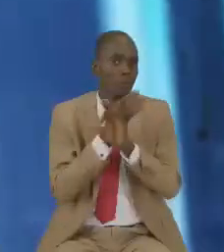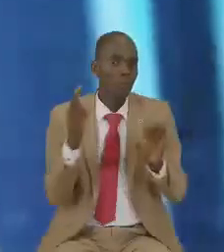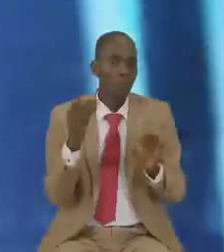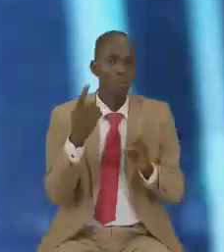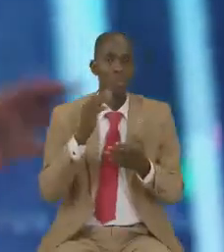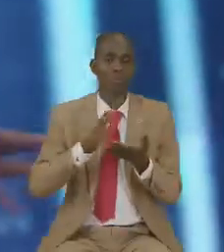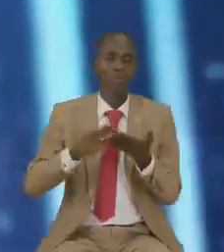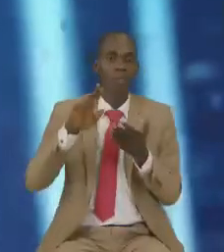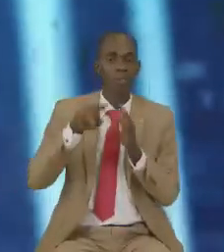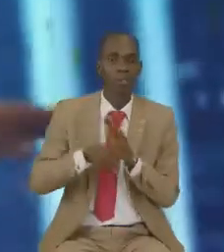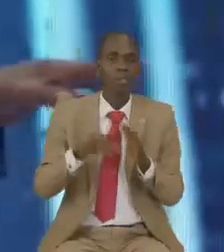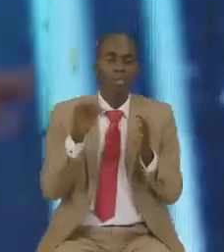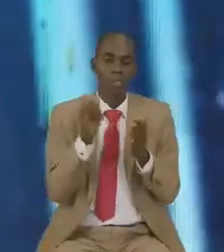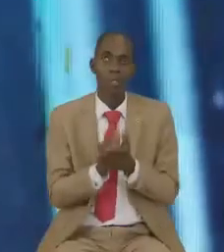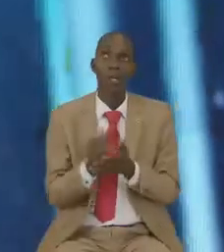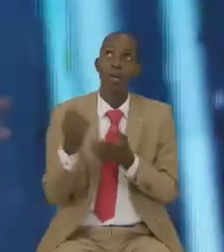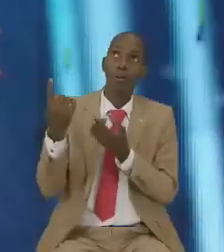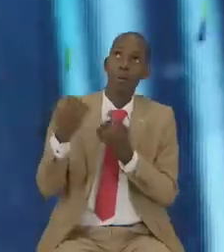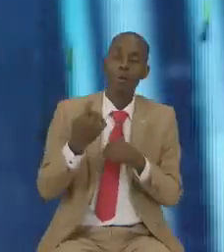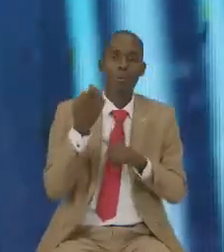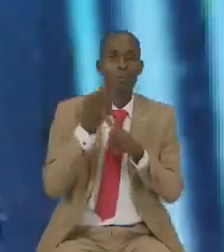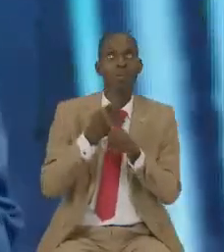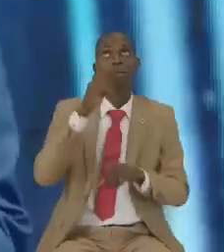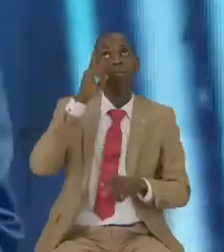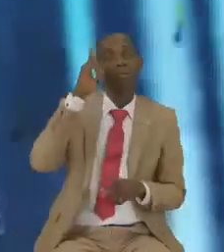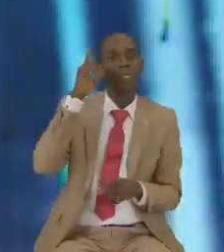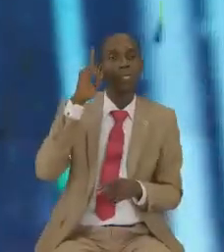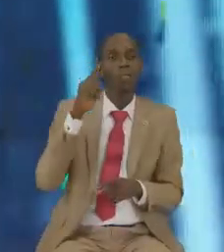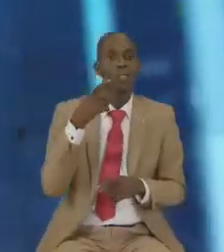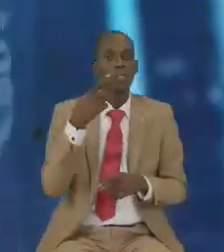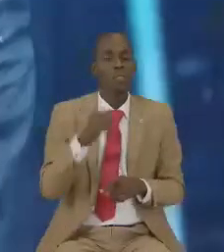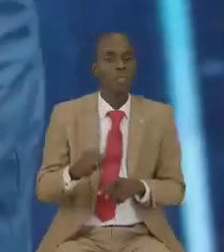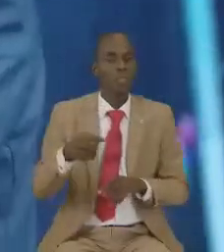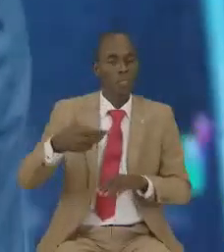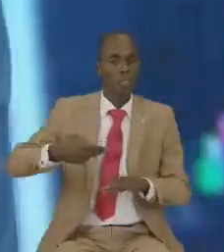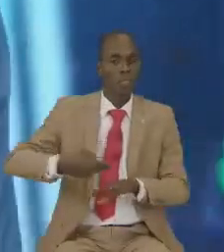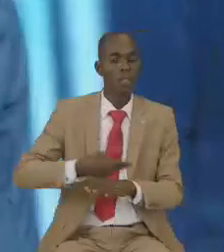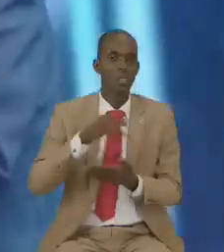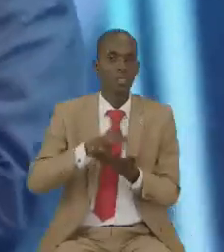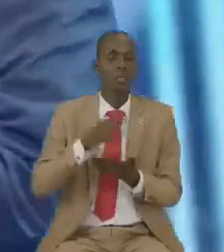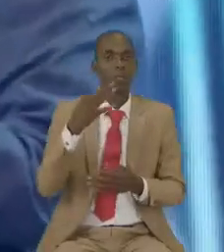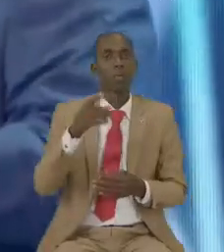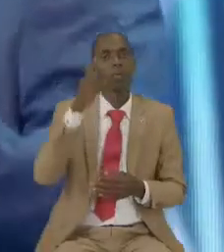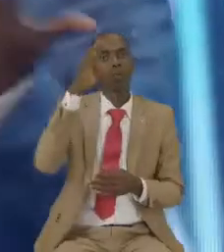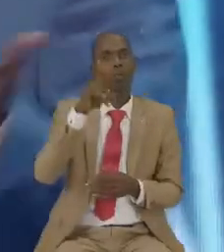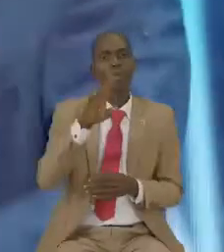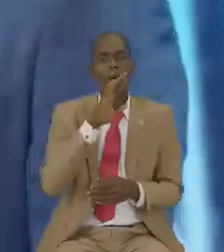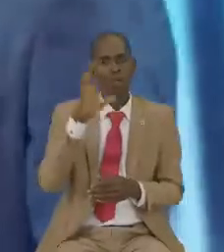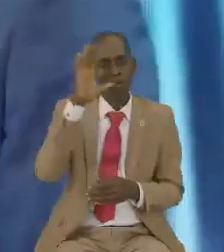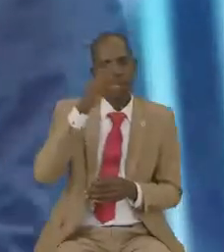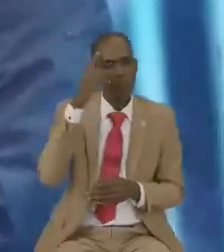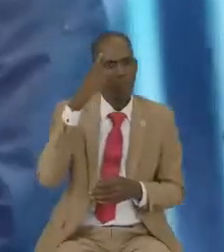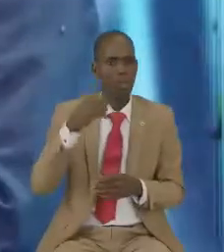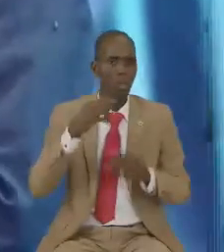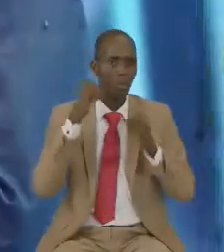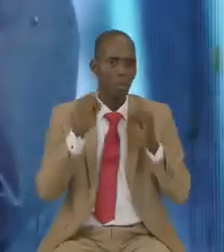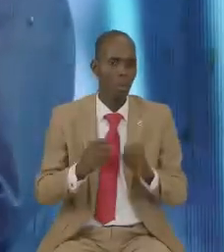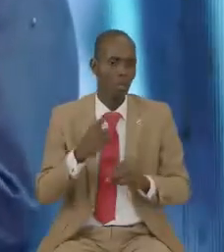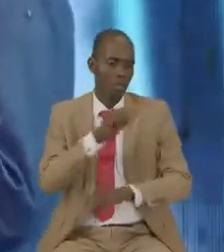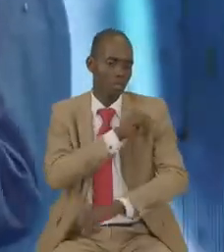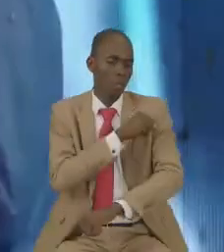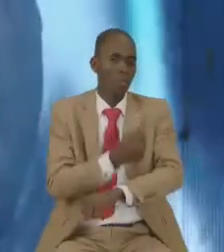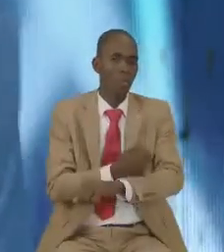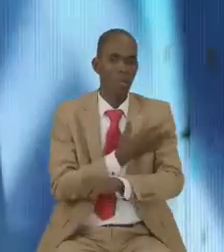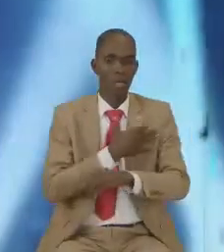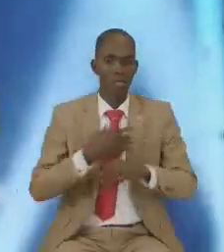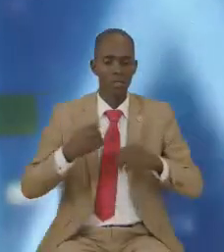forgiveness that comes from him, the Lamb of God. You're looking for the power, the authority, and the strength,